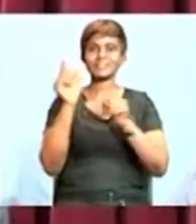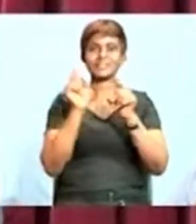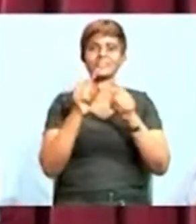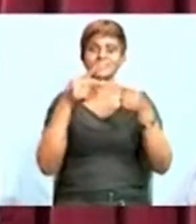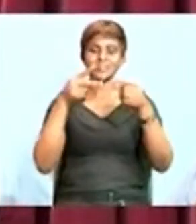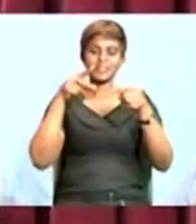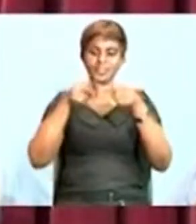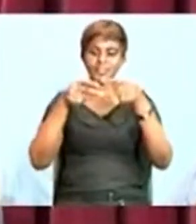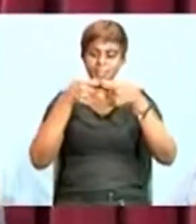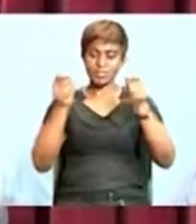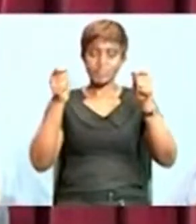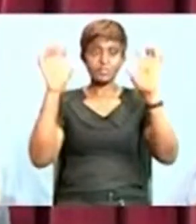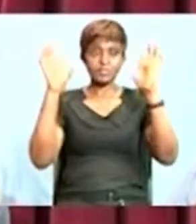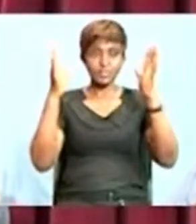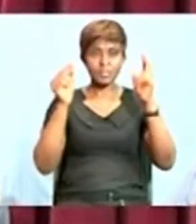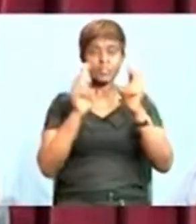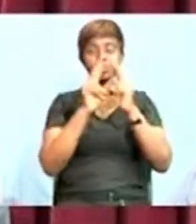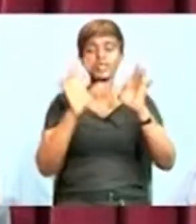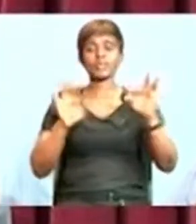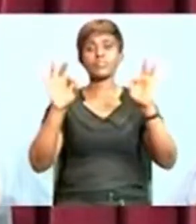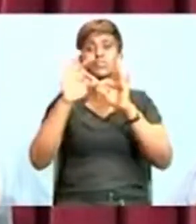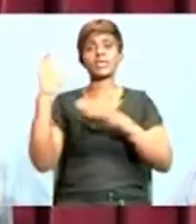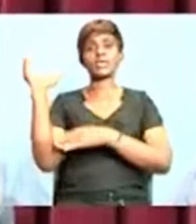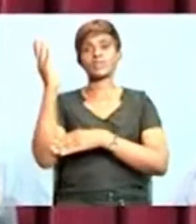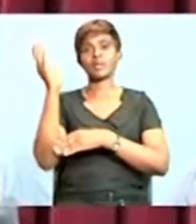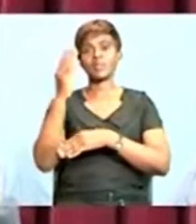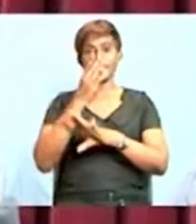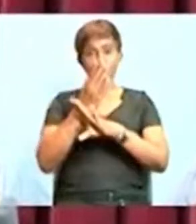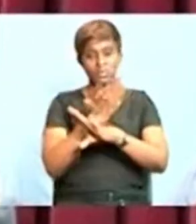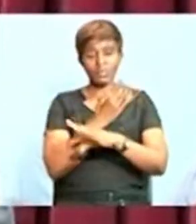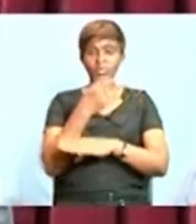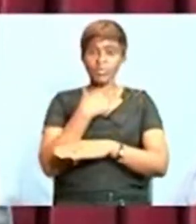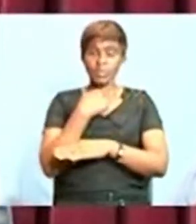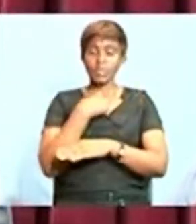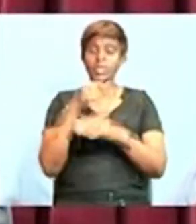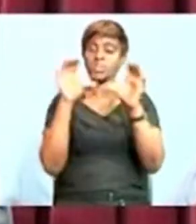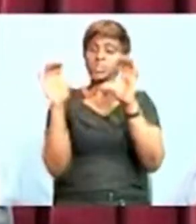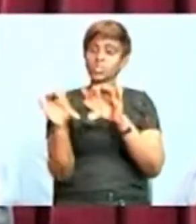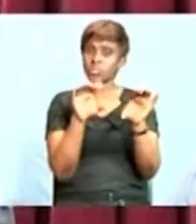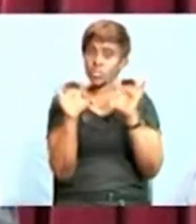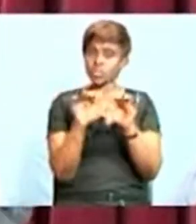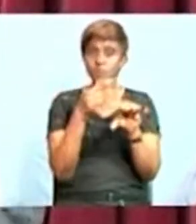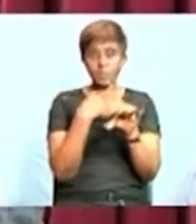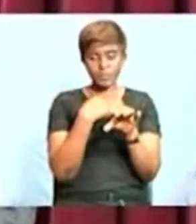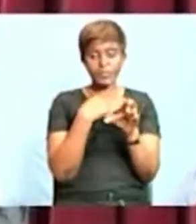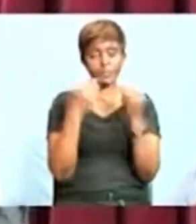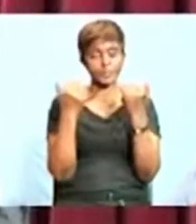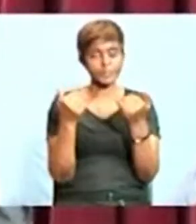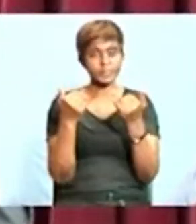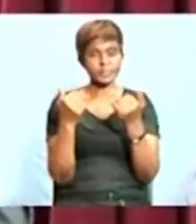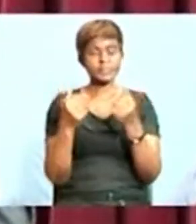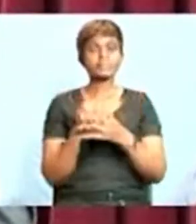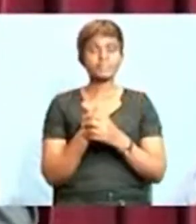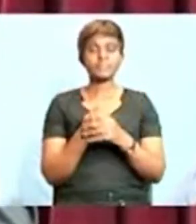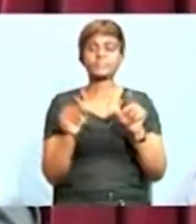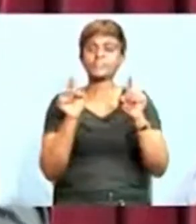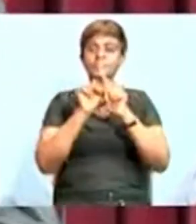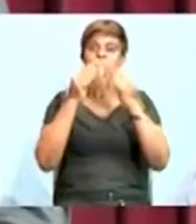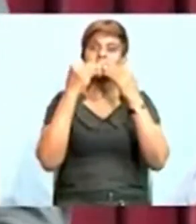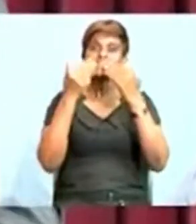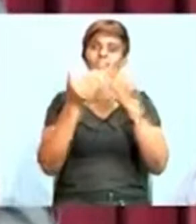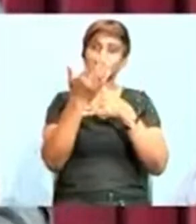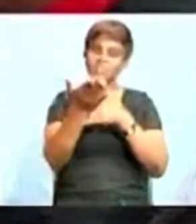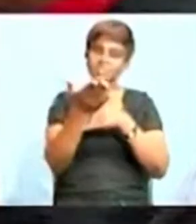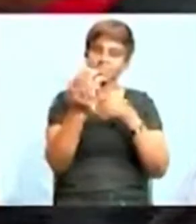important campaign. But before I do so, allow me to commend you and